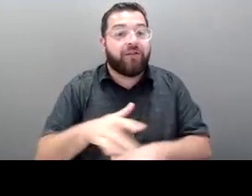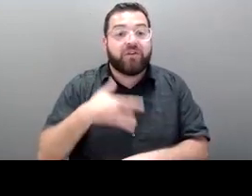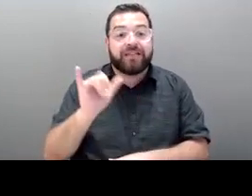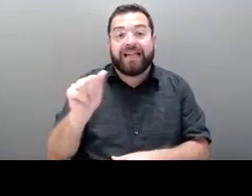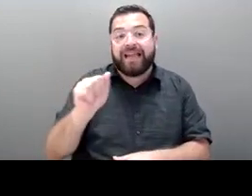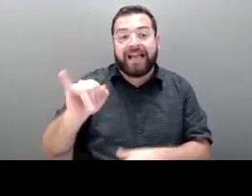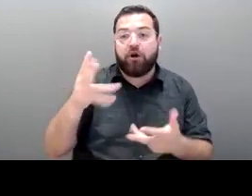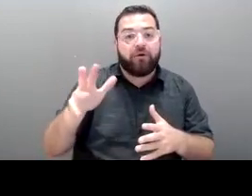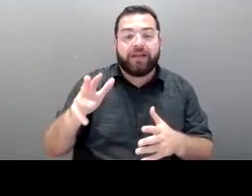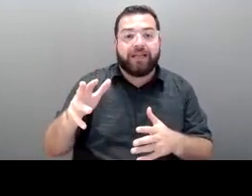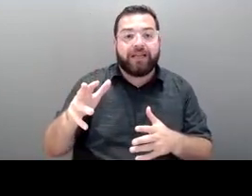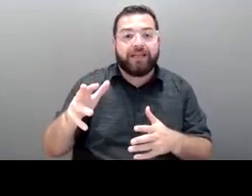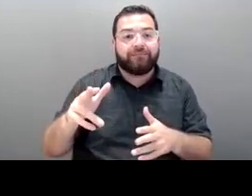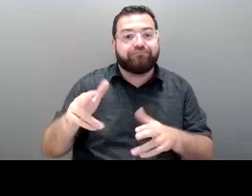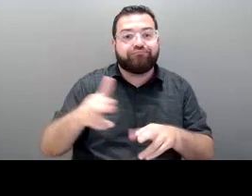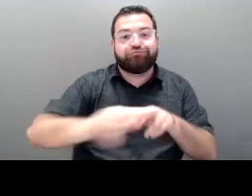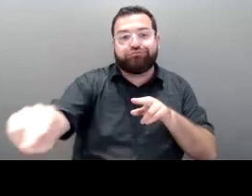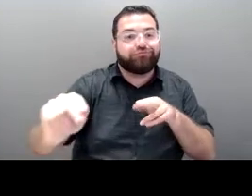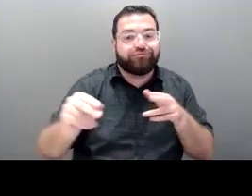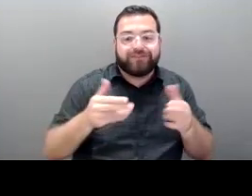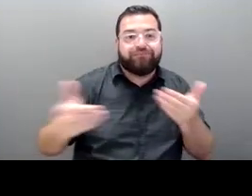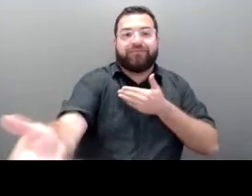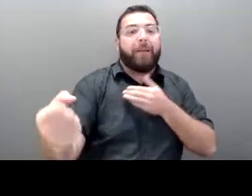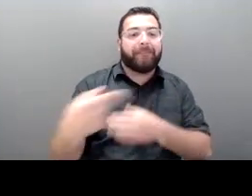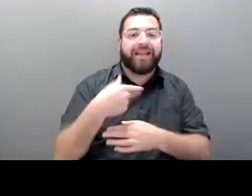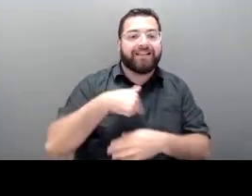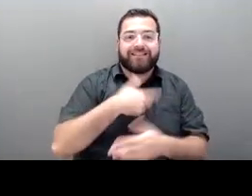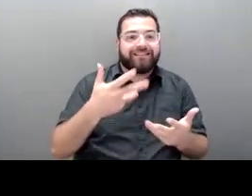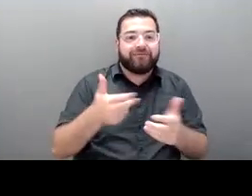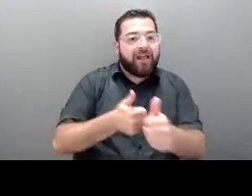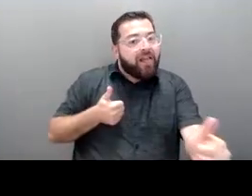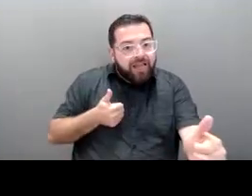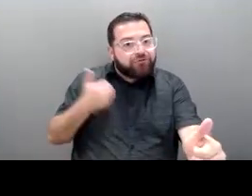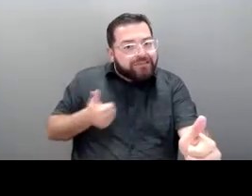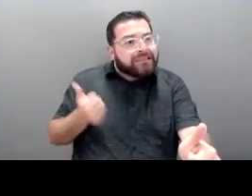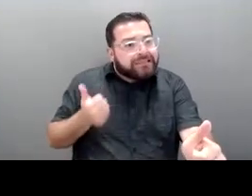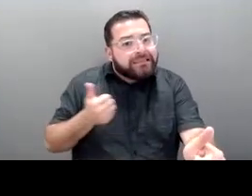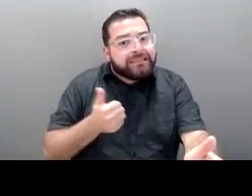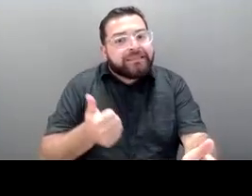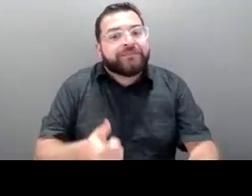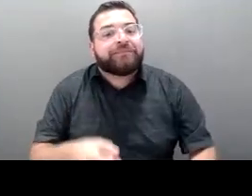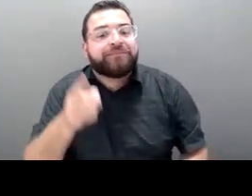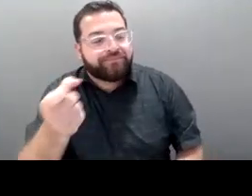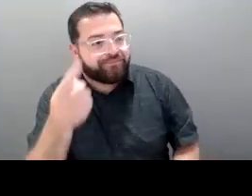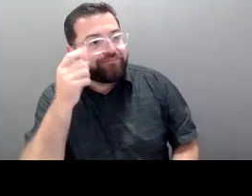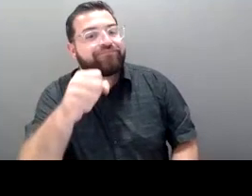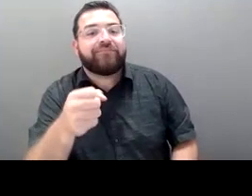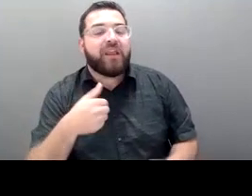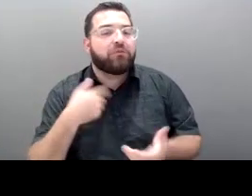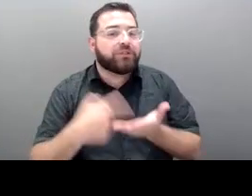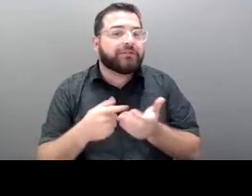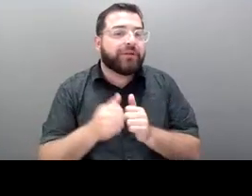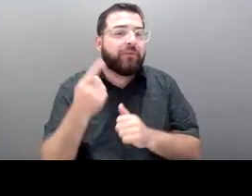honestly. I mean, I'll say for myself, and this was actually very similar for my CS, my computer science colleague.